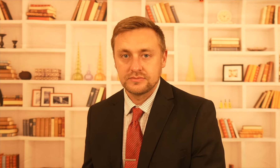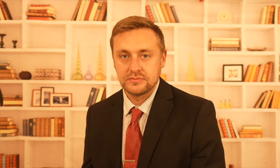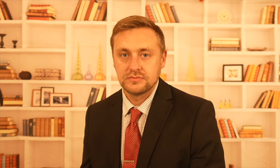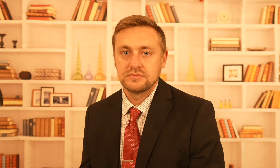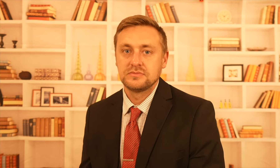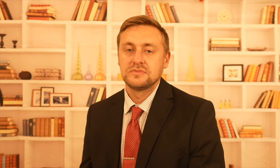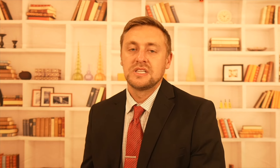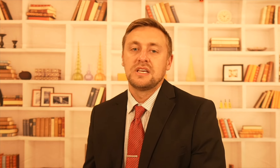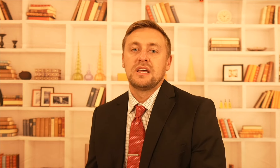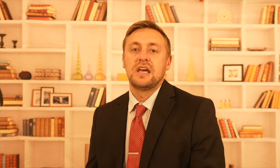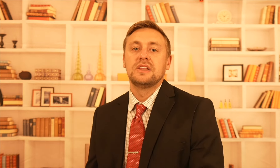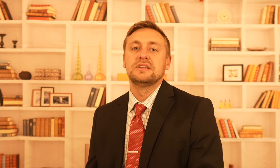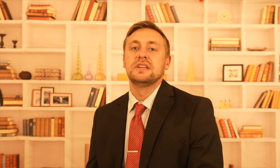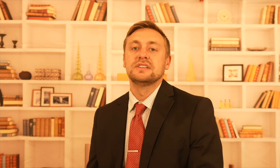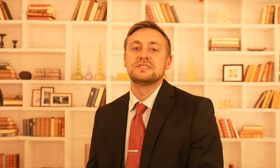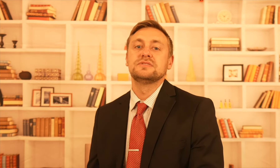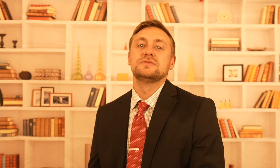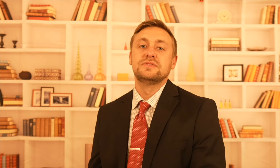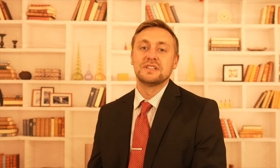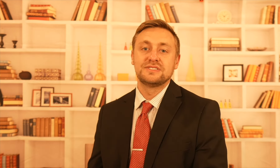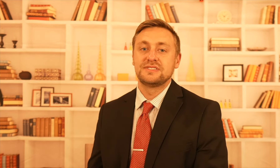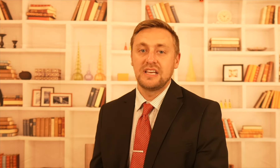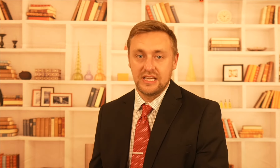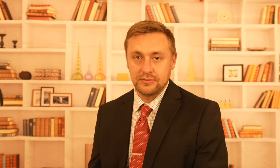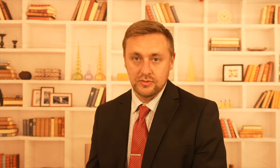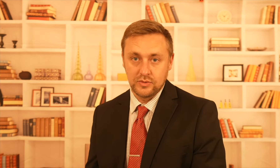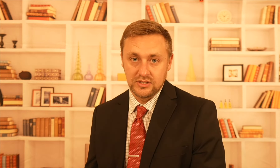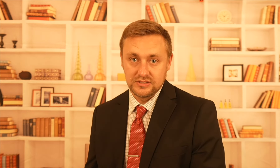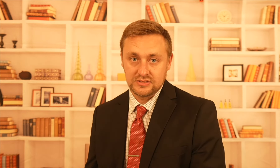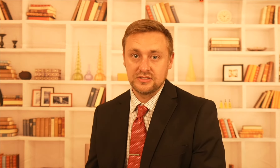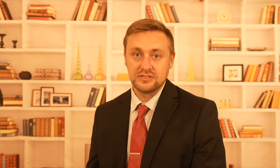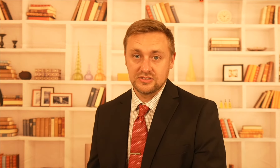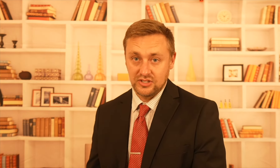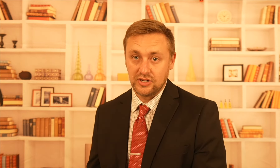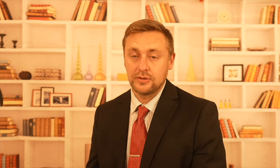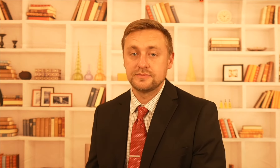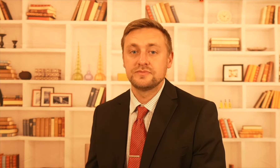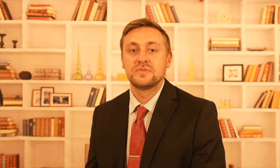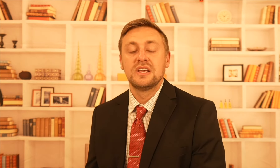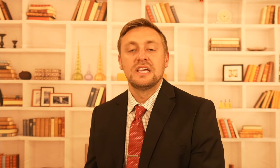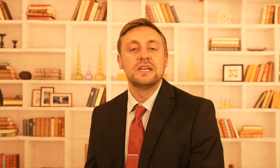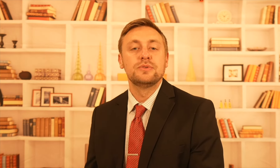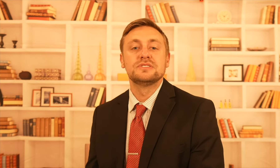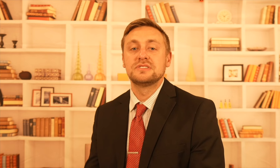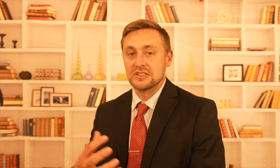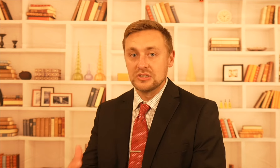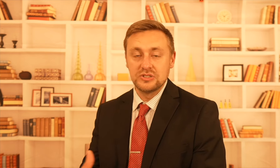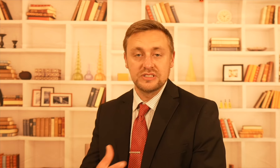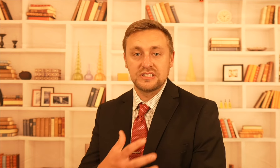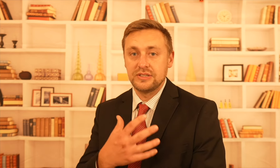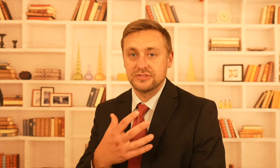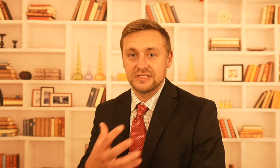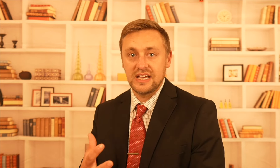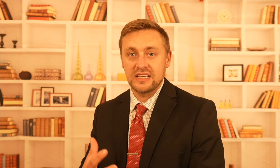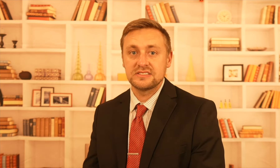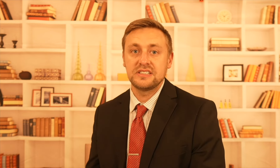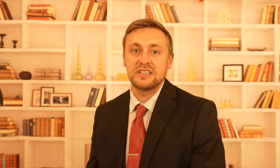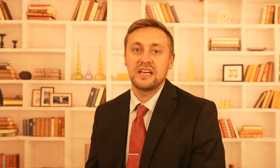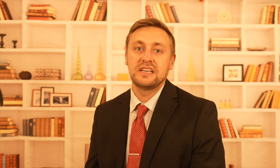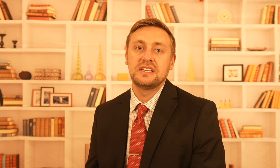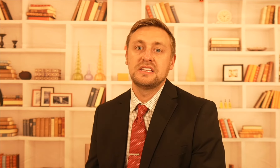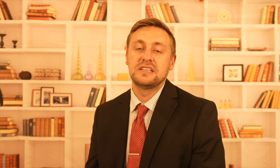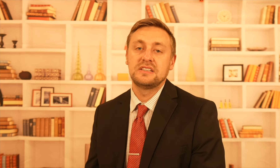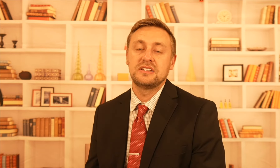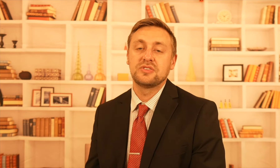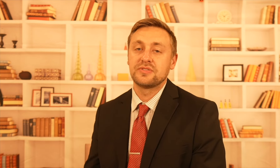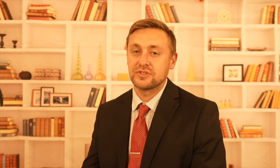hero. And this villain's name was Saul. He was deluded and he was nasty